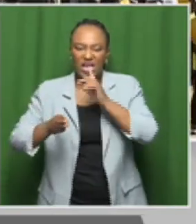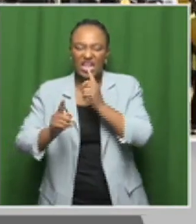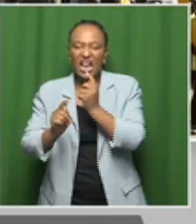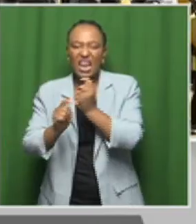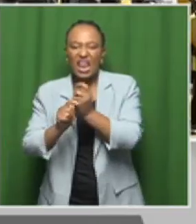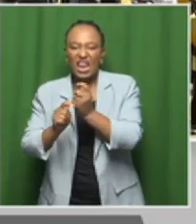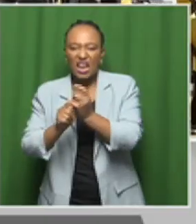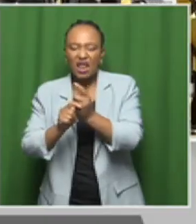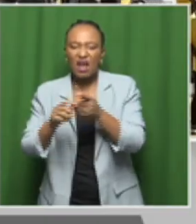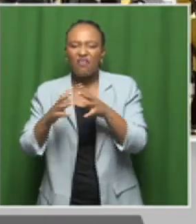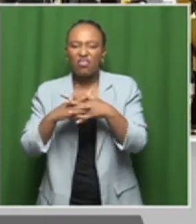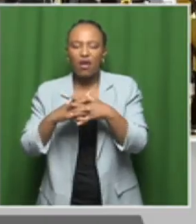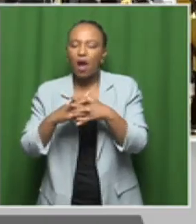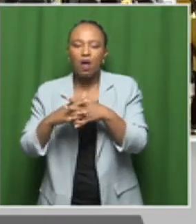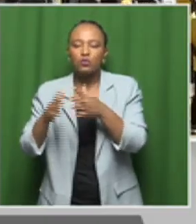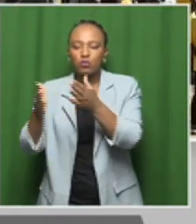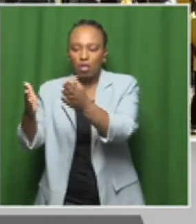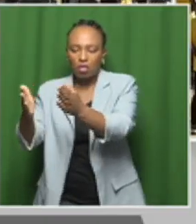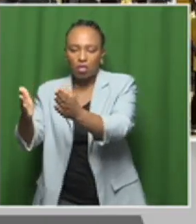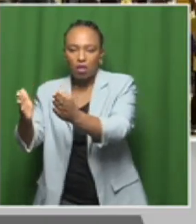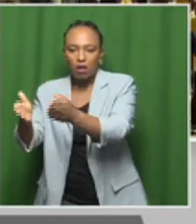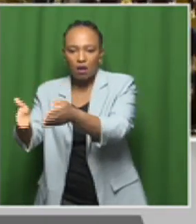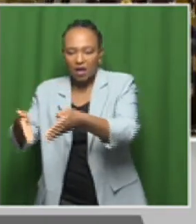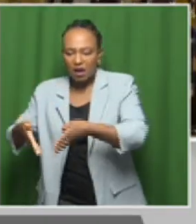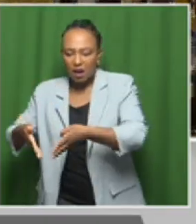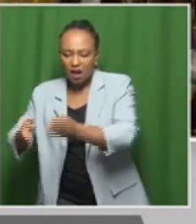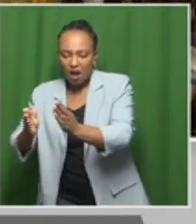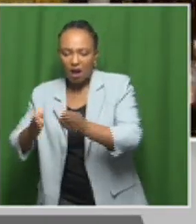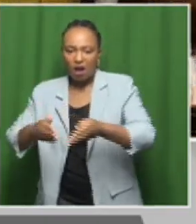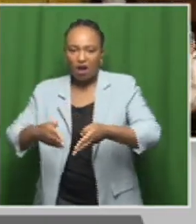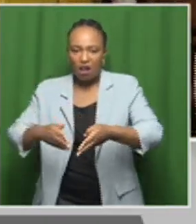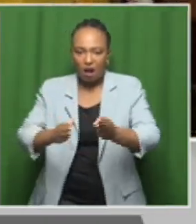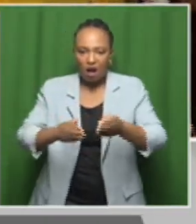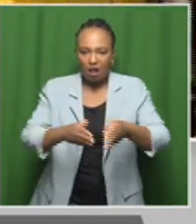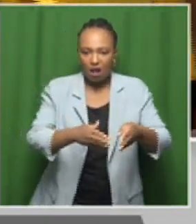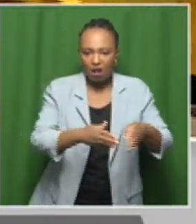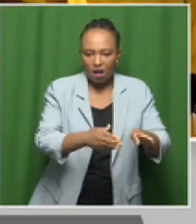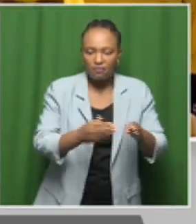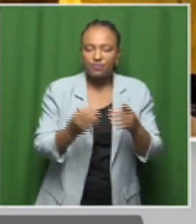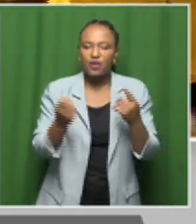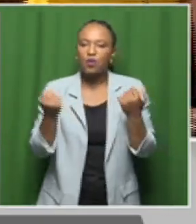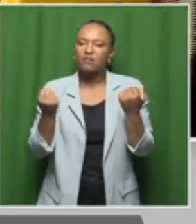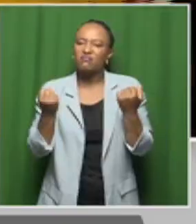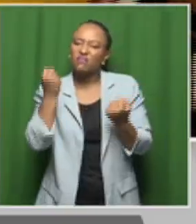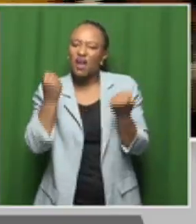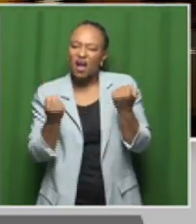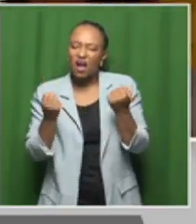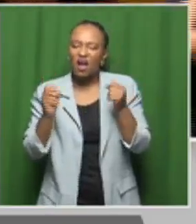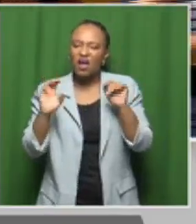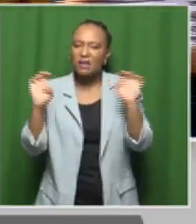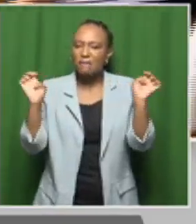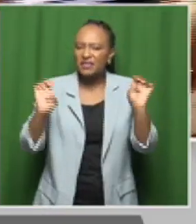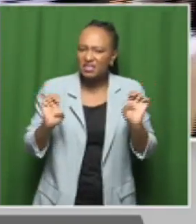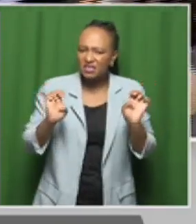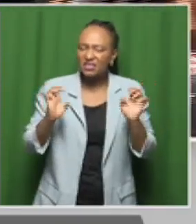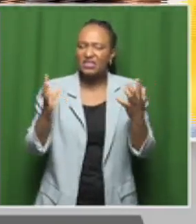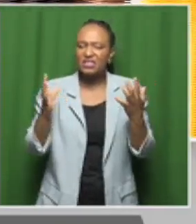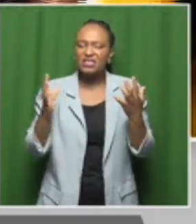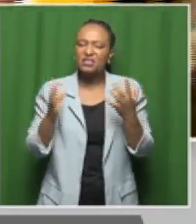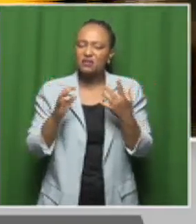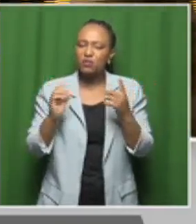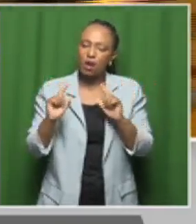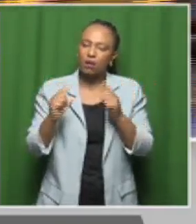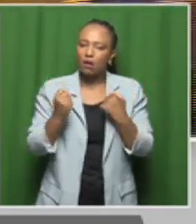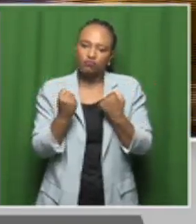that emergency services are able to come in and swiftly intervene when there's fires and so on, but they are unable to do